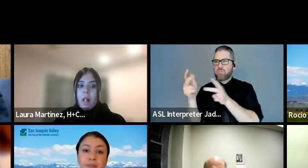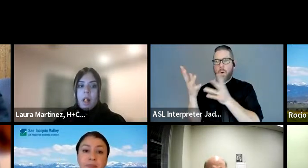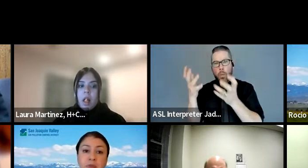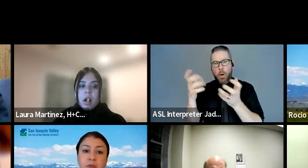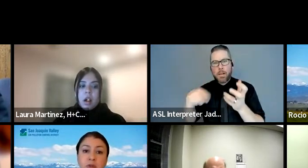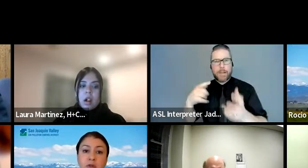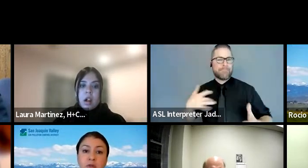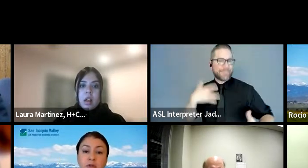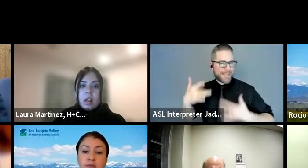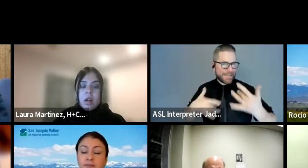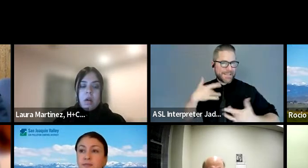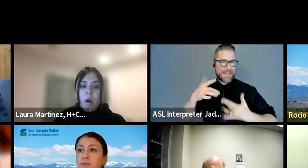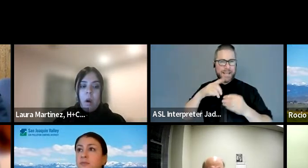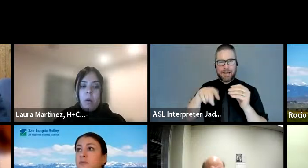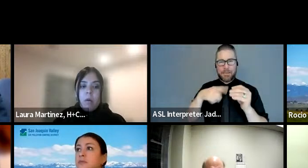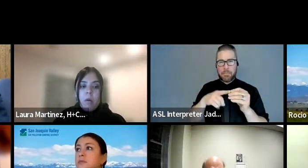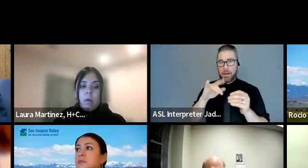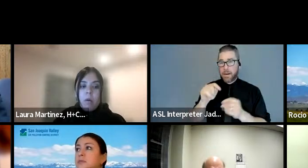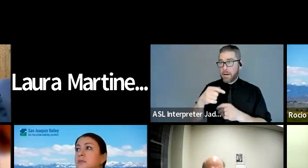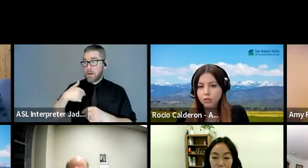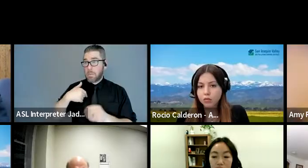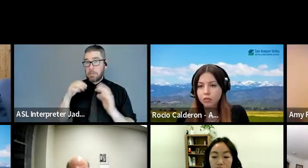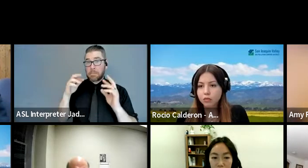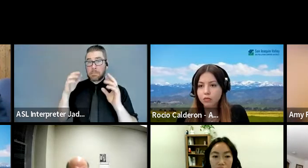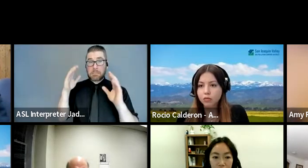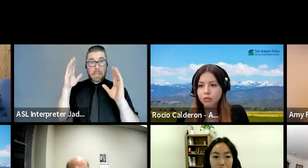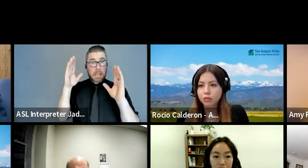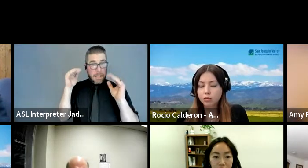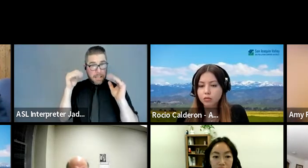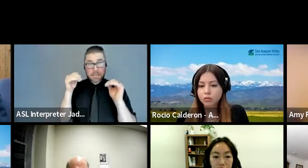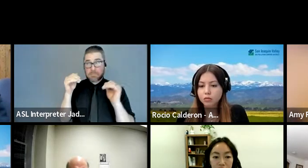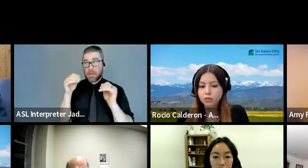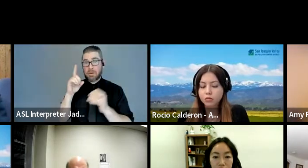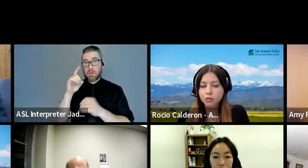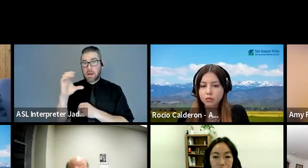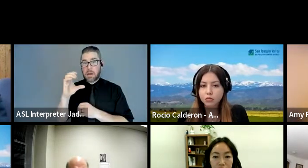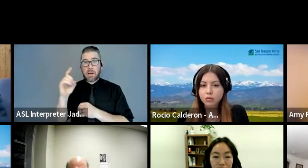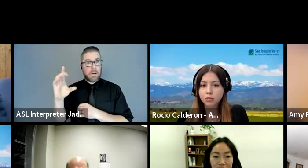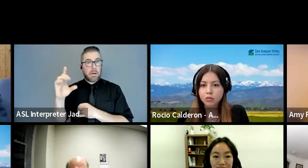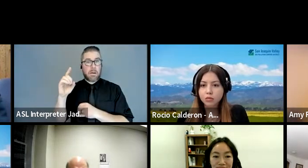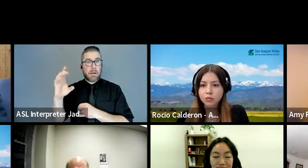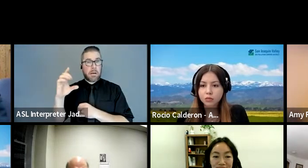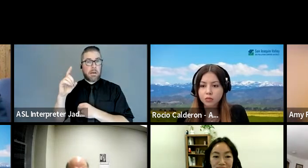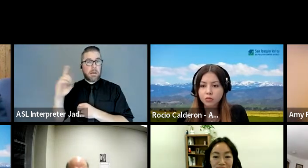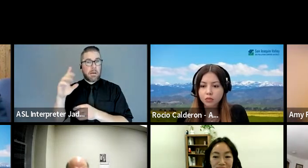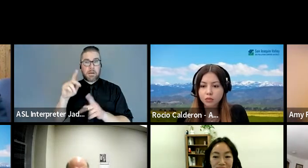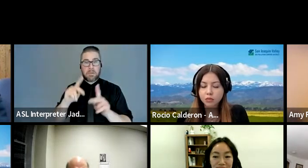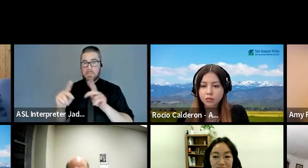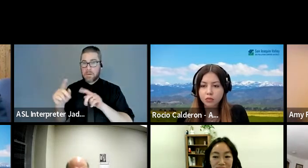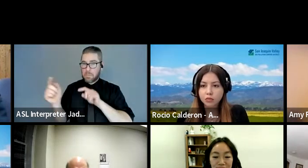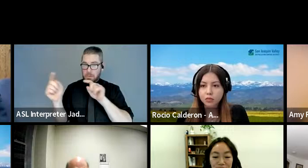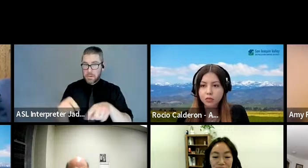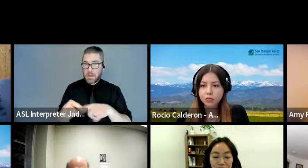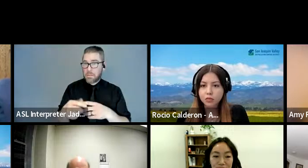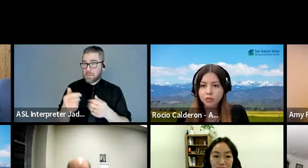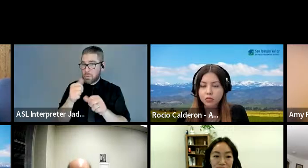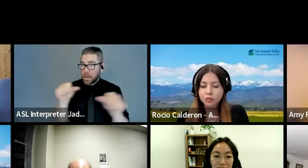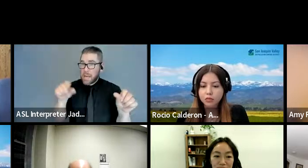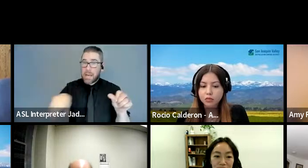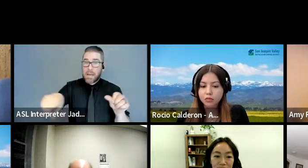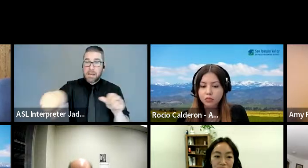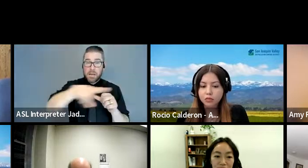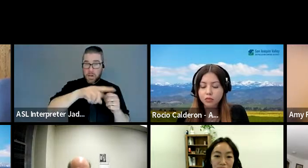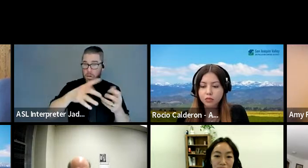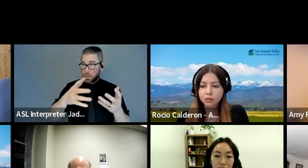expecting hundreds of people to come out. So I really welcome anybody from this group that wants to just come and learn and